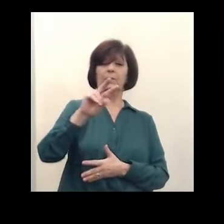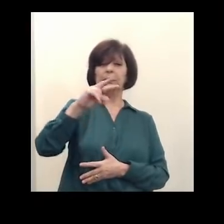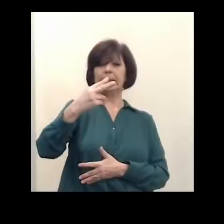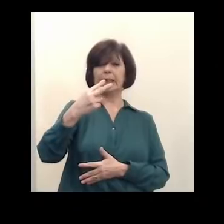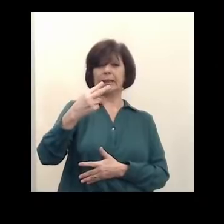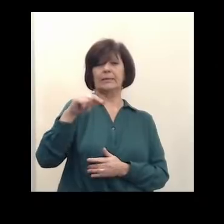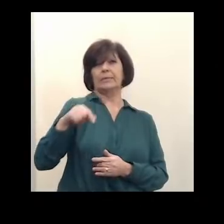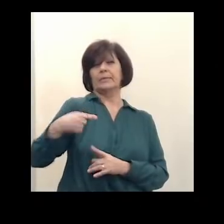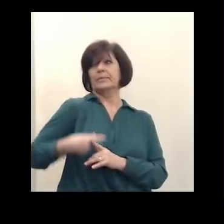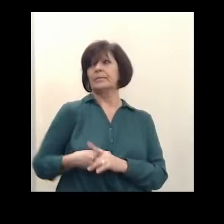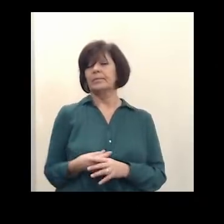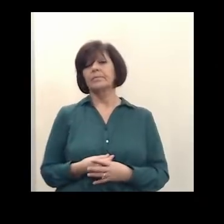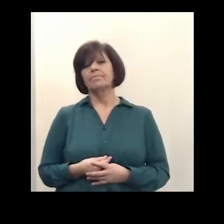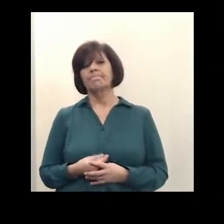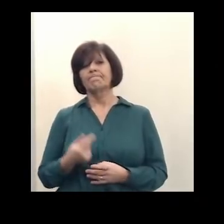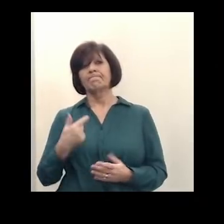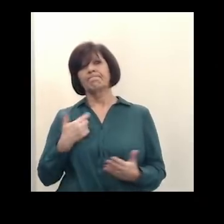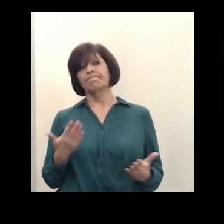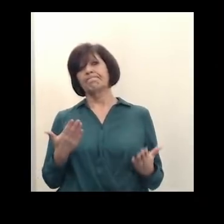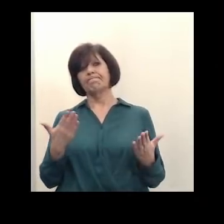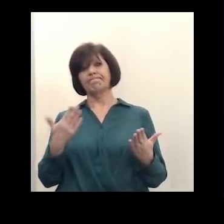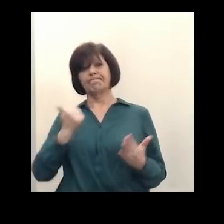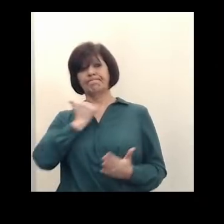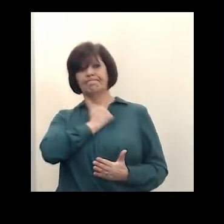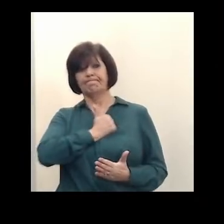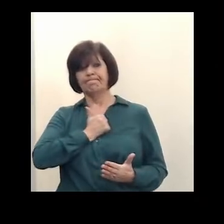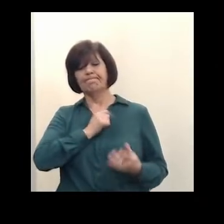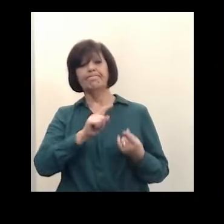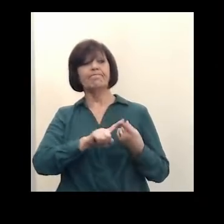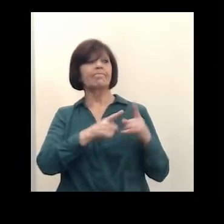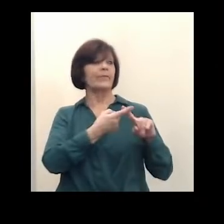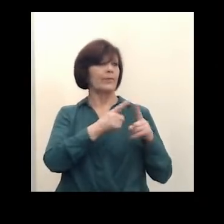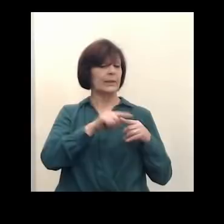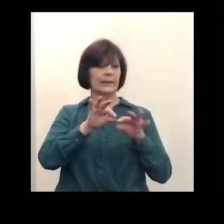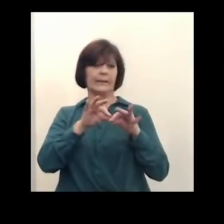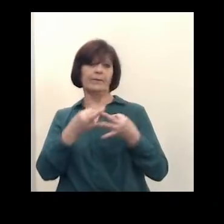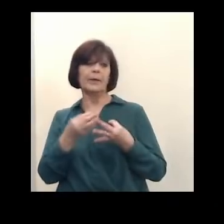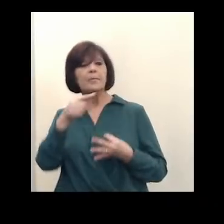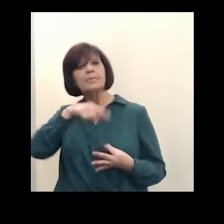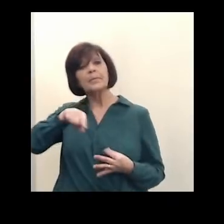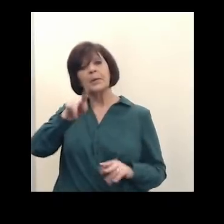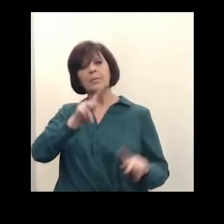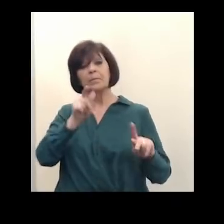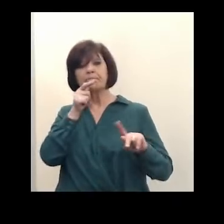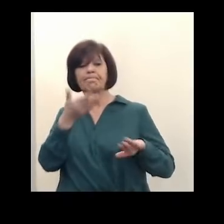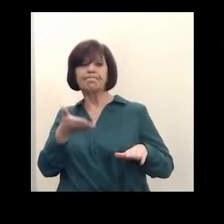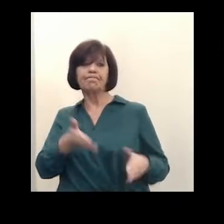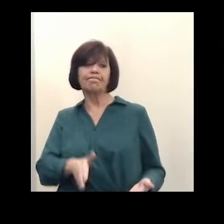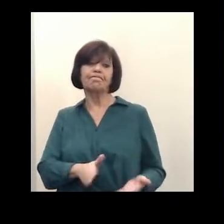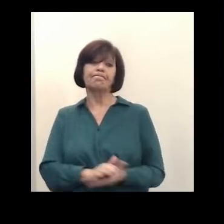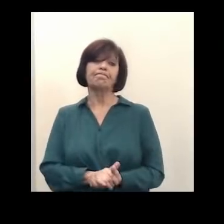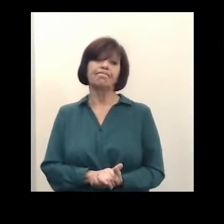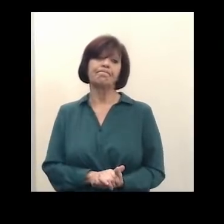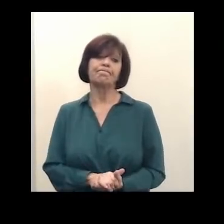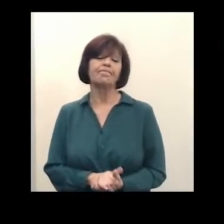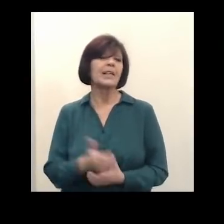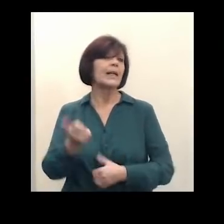I certainly offer my deepest condolences to the friends and family of loved ones who've lost one at any time during this